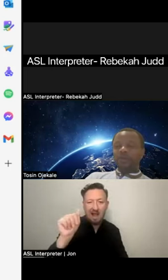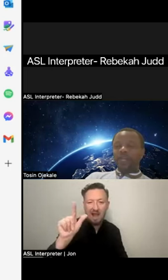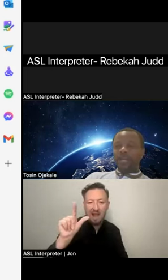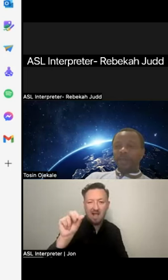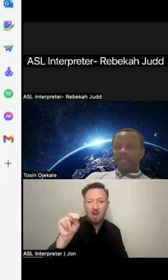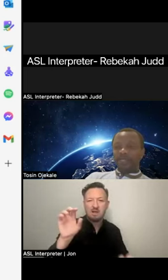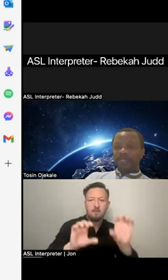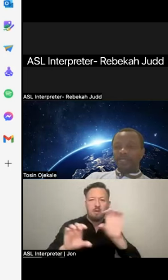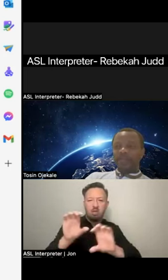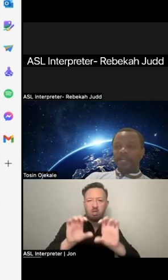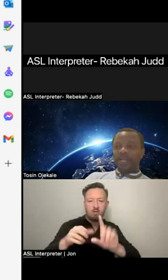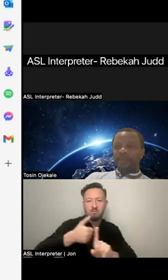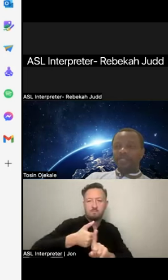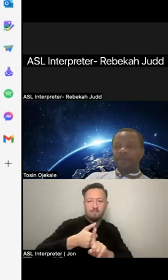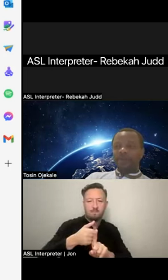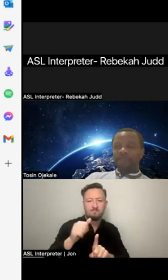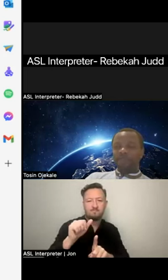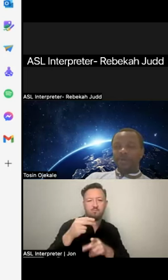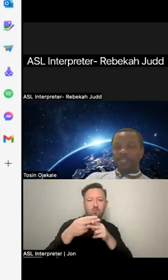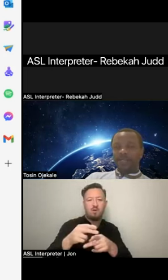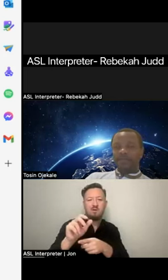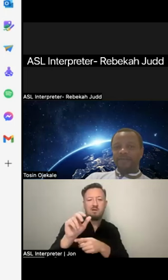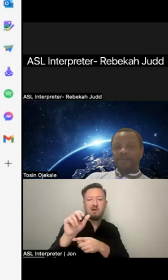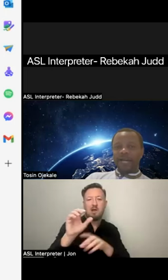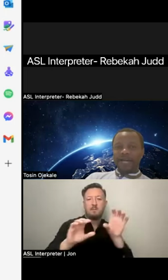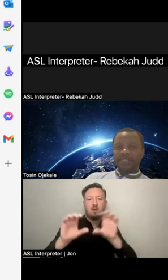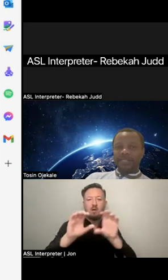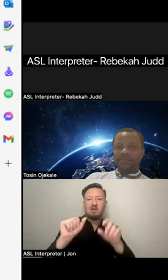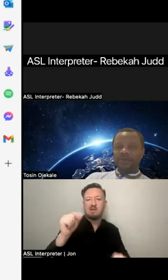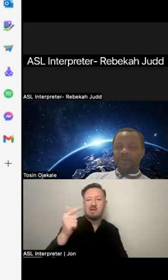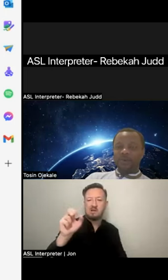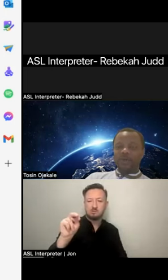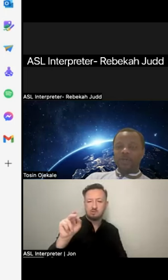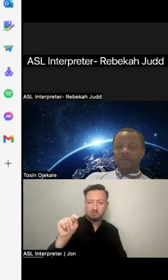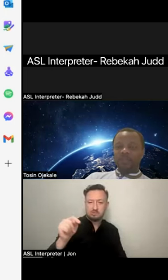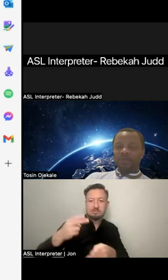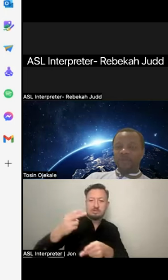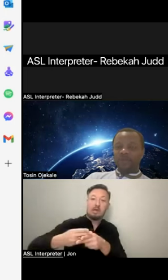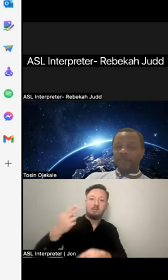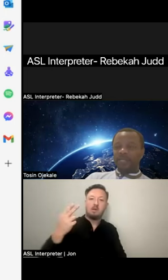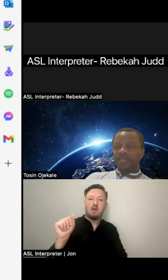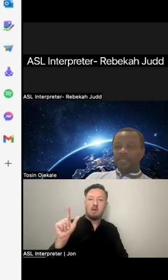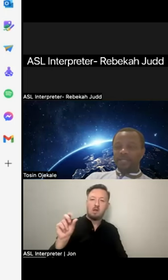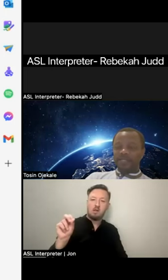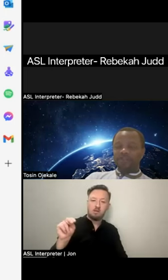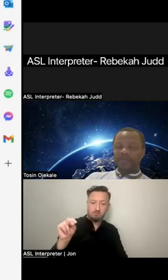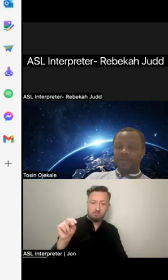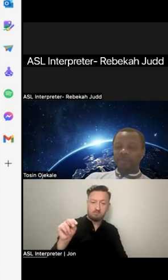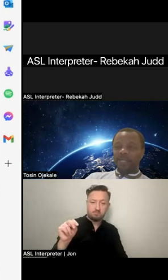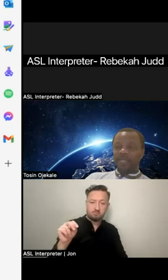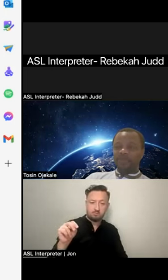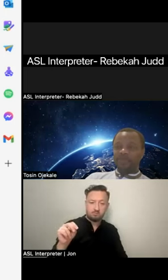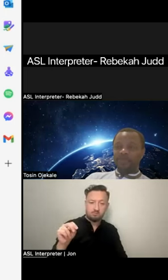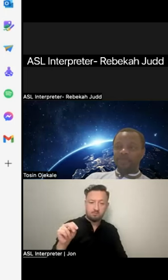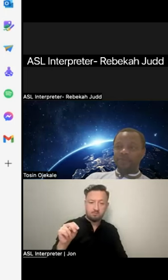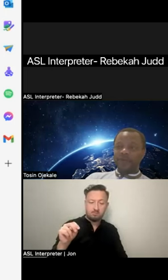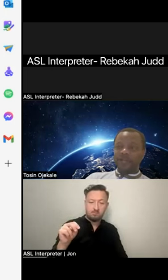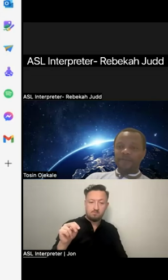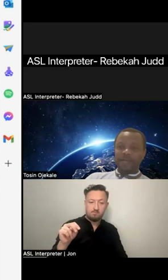Which of the elements, three elements that must be present for fire hazard to occur, which one of them is it trying to eliminate